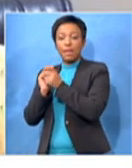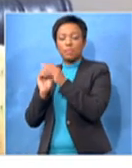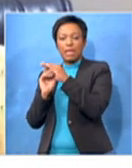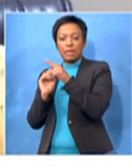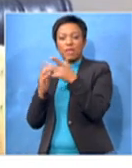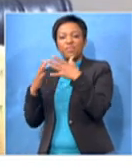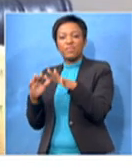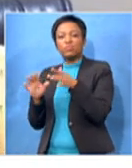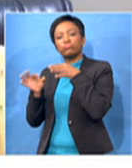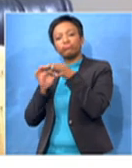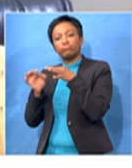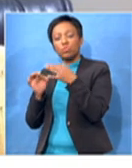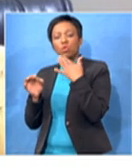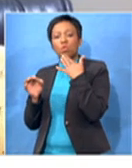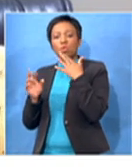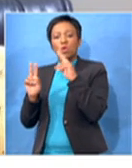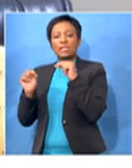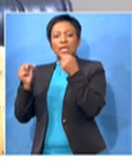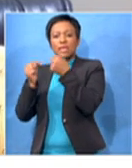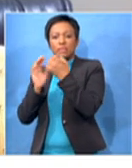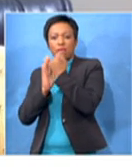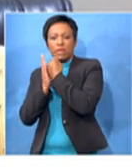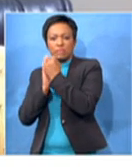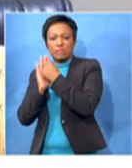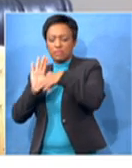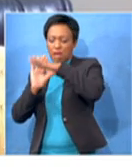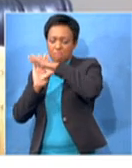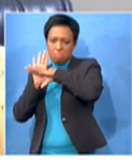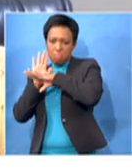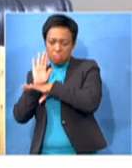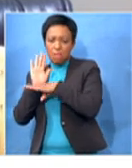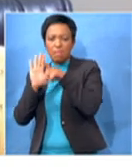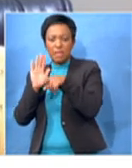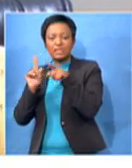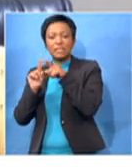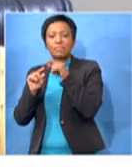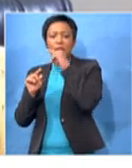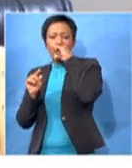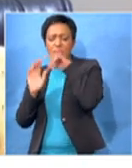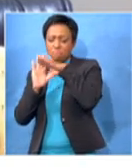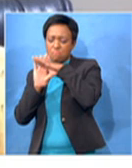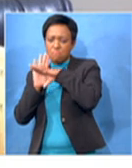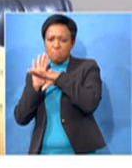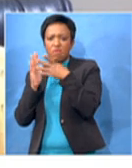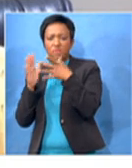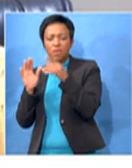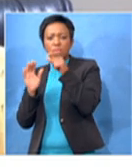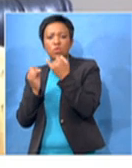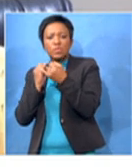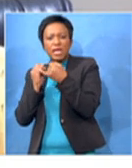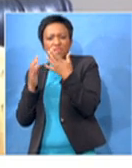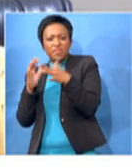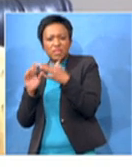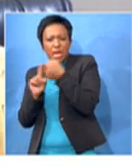expanding the scope of the National Register for Sex Offenders to also include the particulars, first and foremost, of all the sex offenders, and